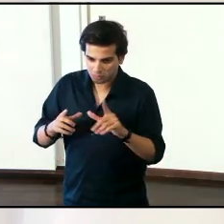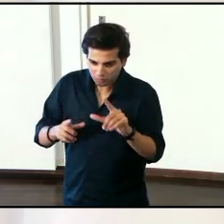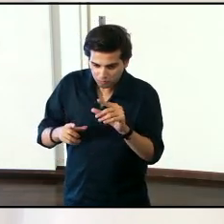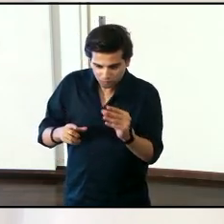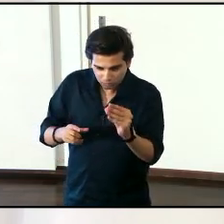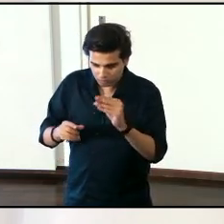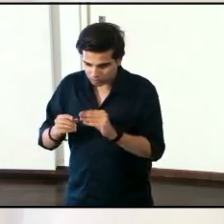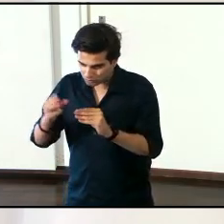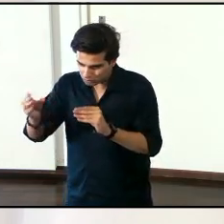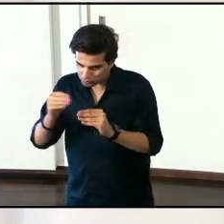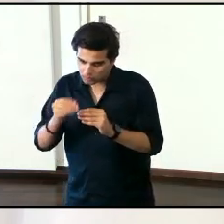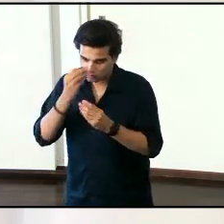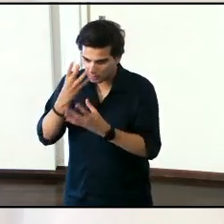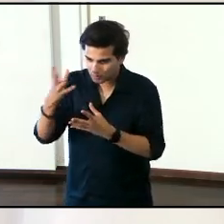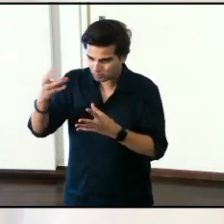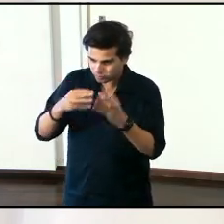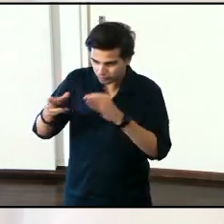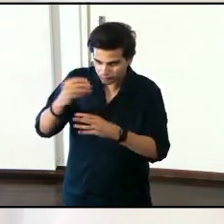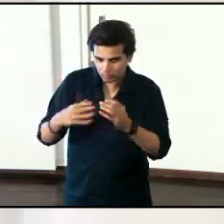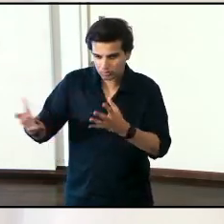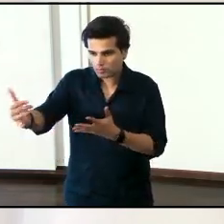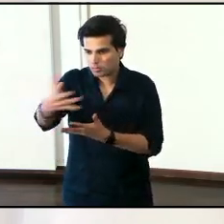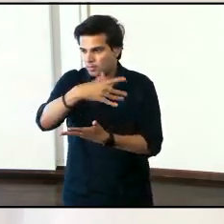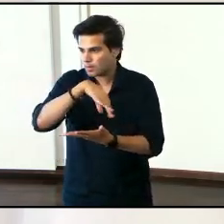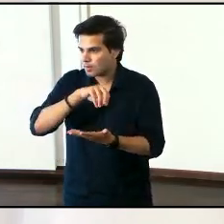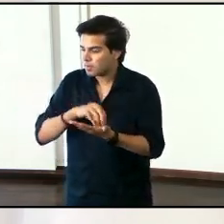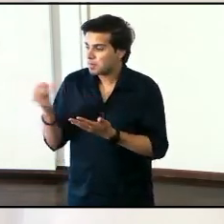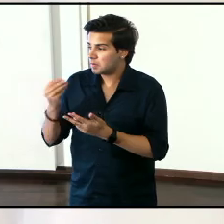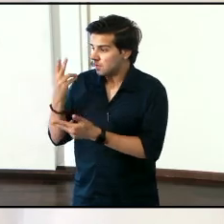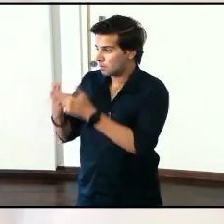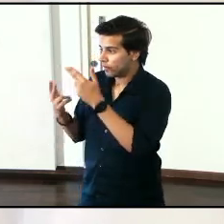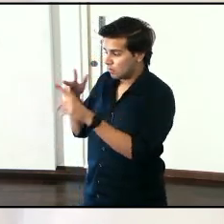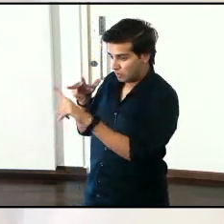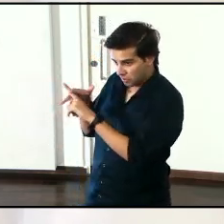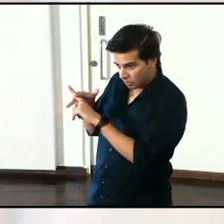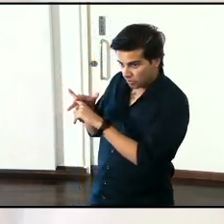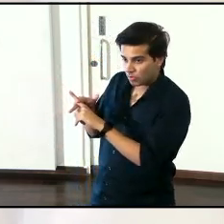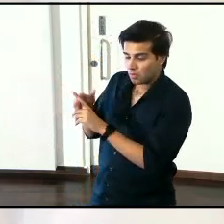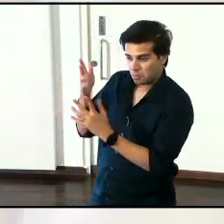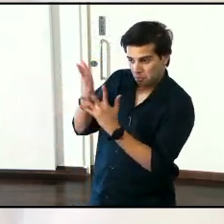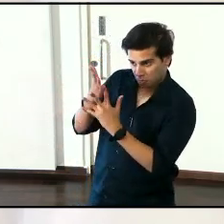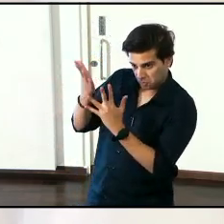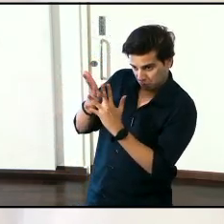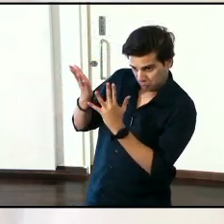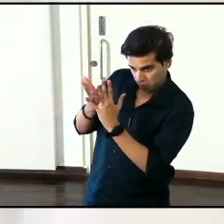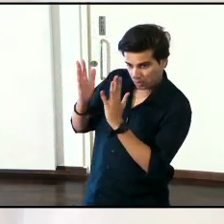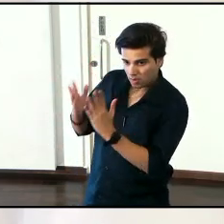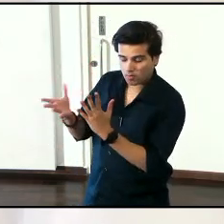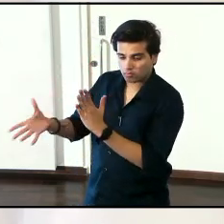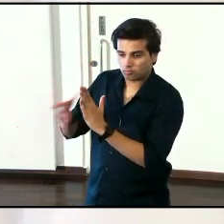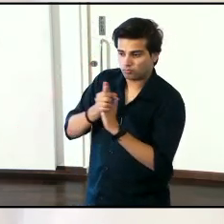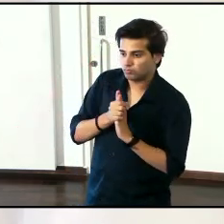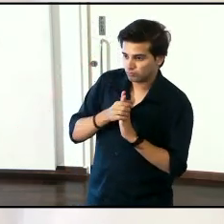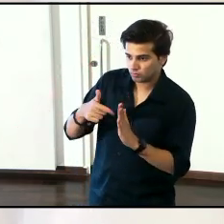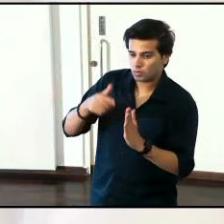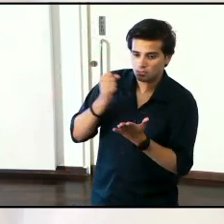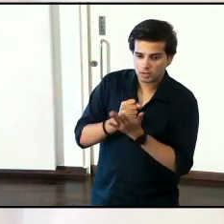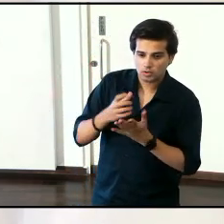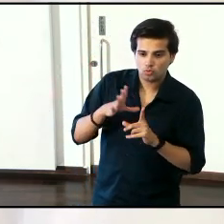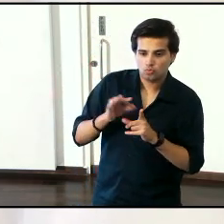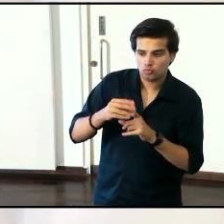together. Sometimes there will be unfinished stories, but I don't think one should be put off by that. I think that is something that does need to be